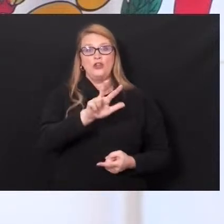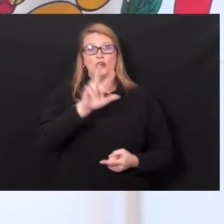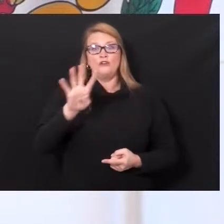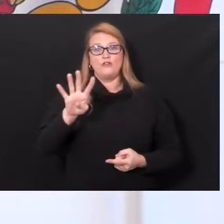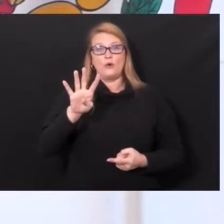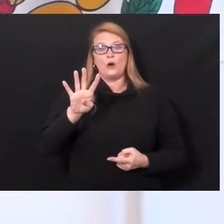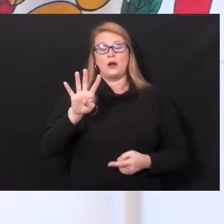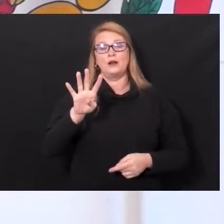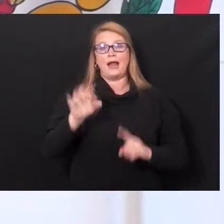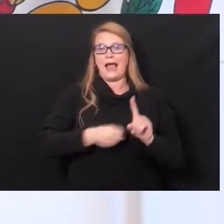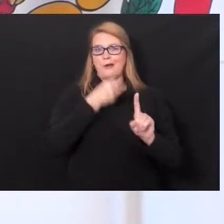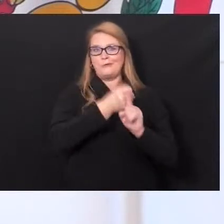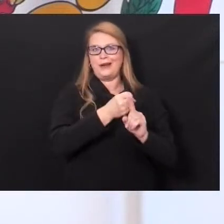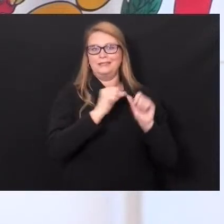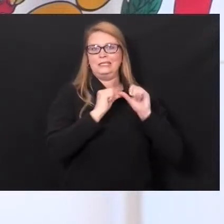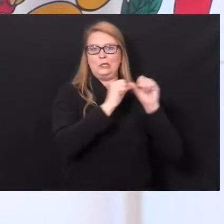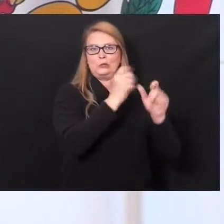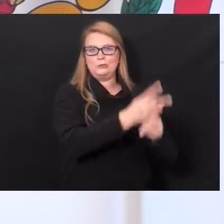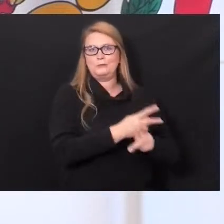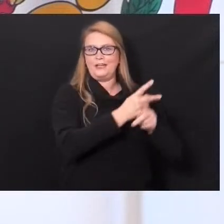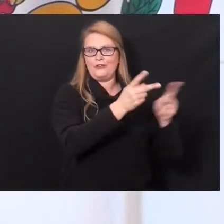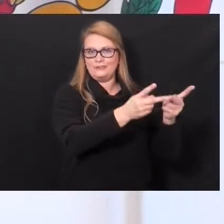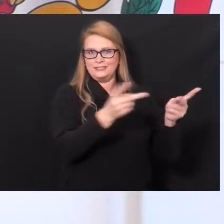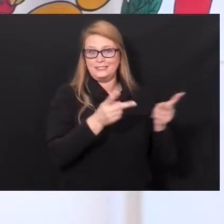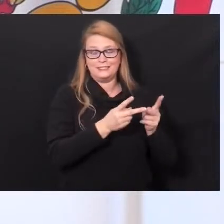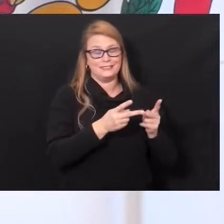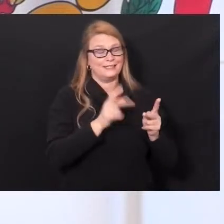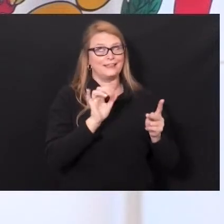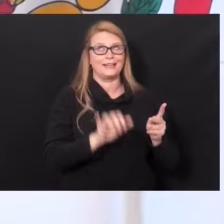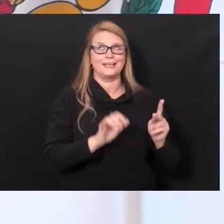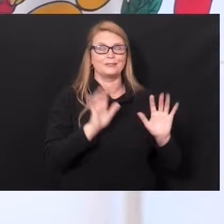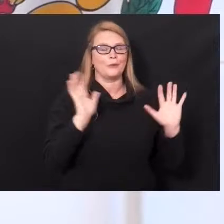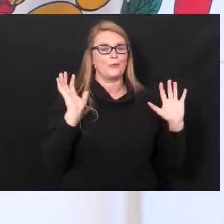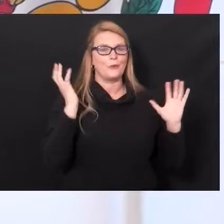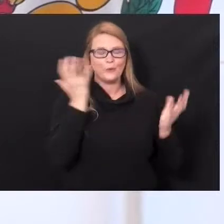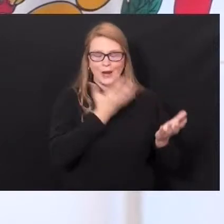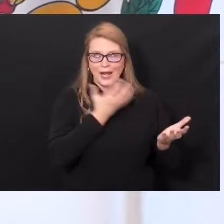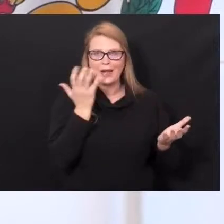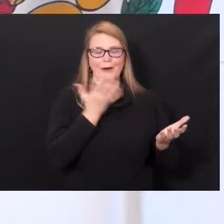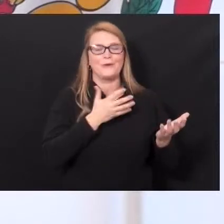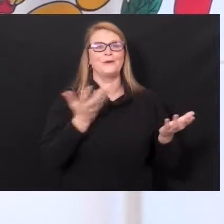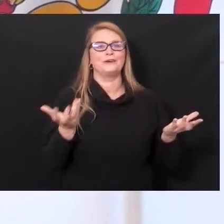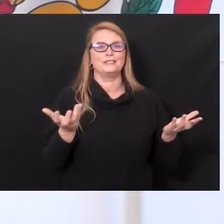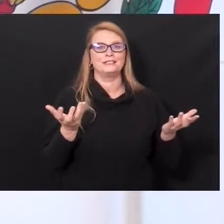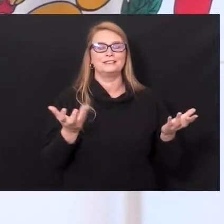in our long-term care facilities. It's amazing, amazing, amazing. That's really good.